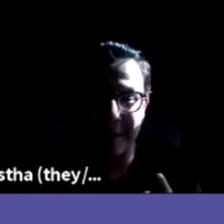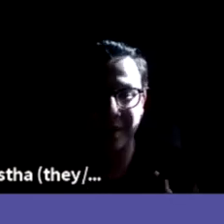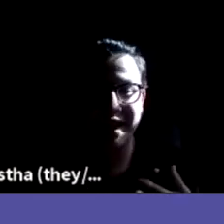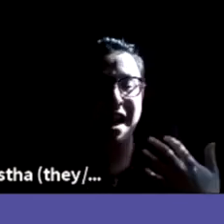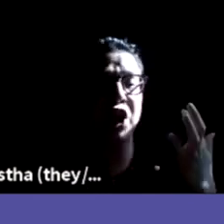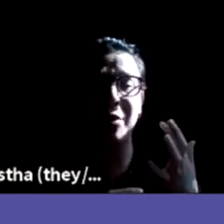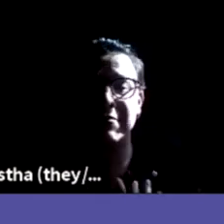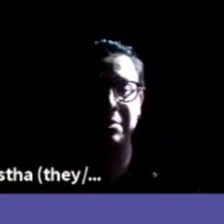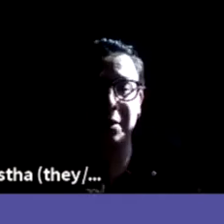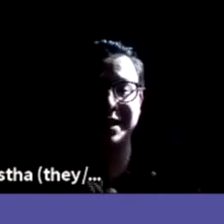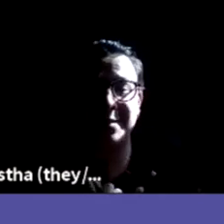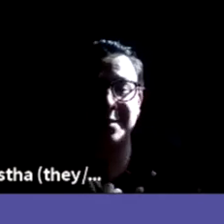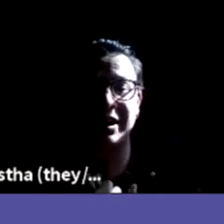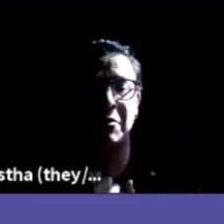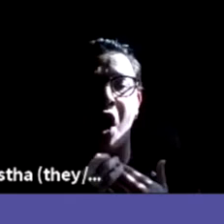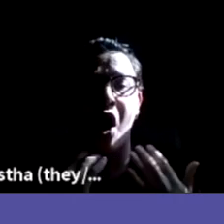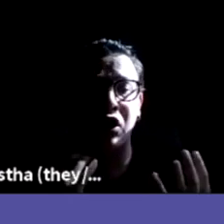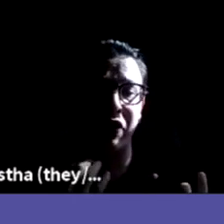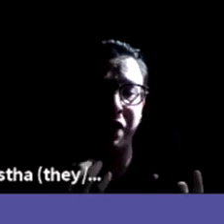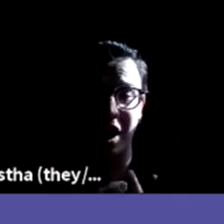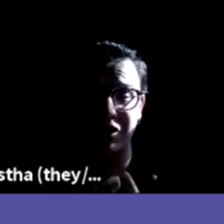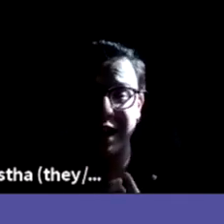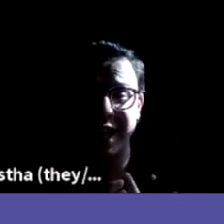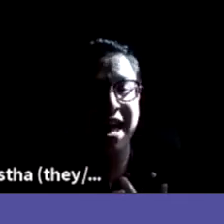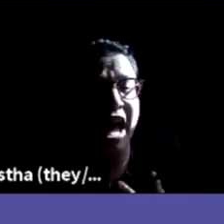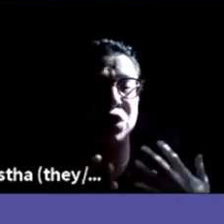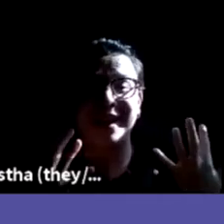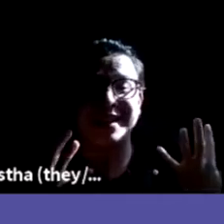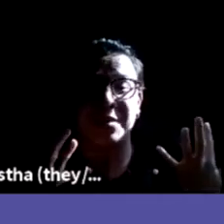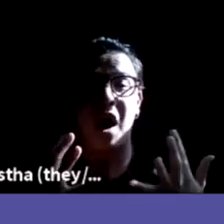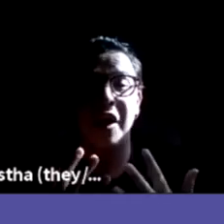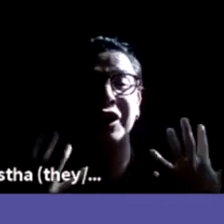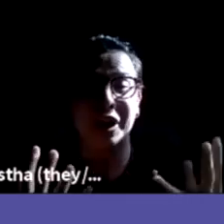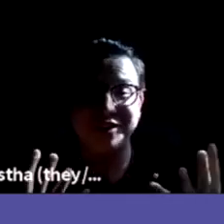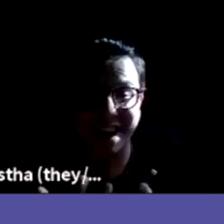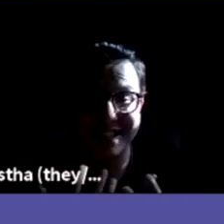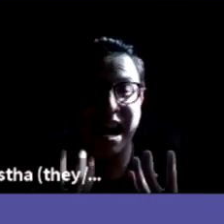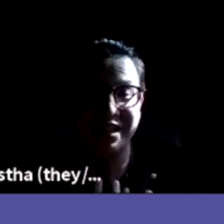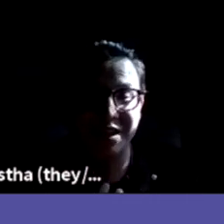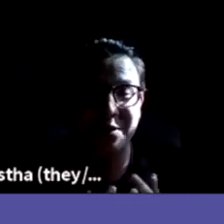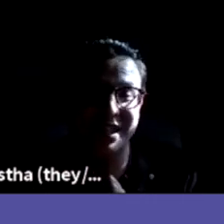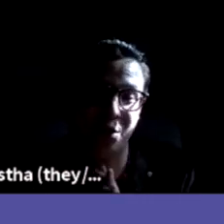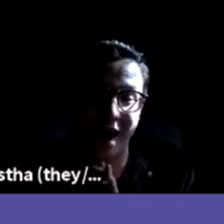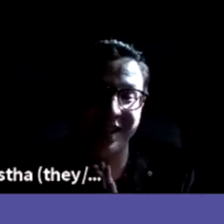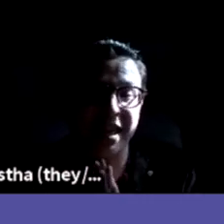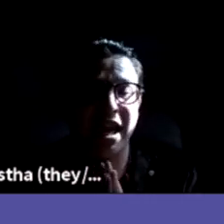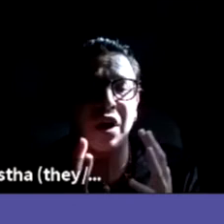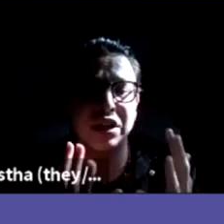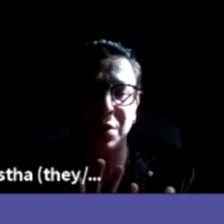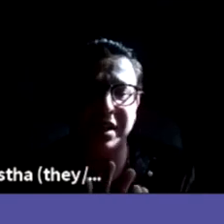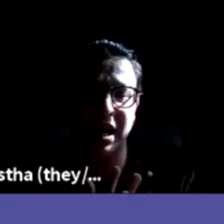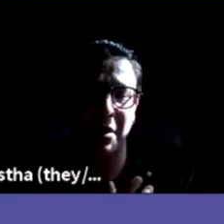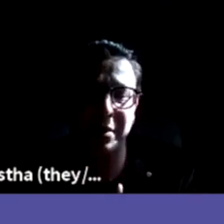Illinois. I know we have people participating from all over the country, as well as other countries outside of the US as well. And so